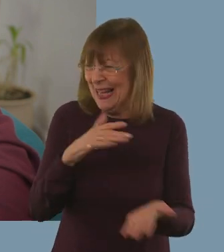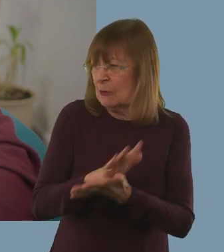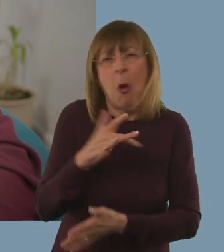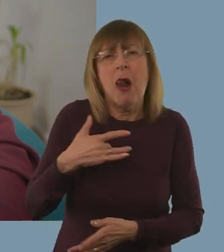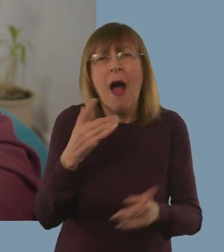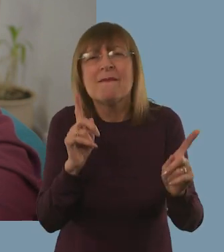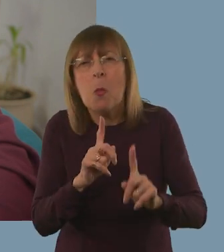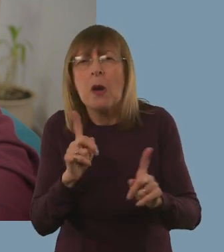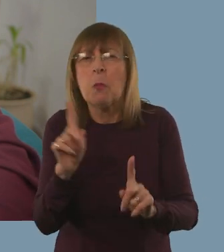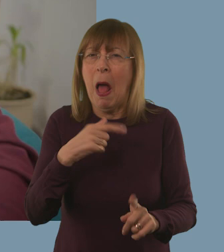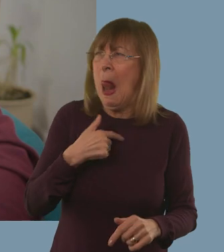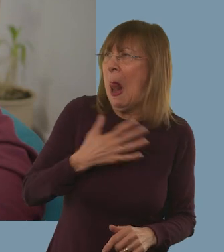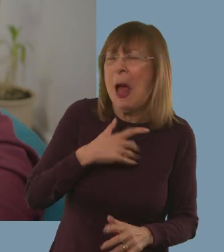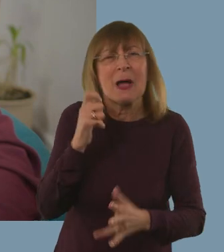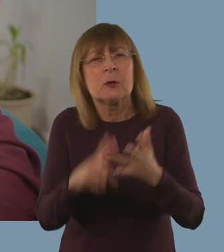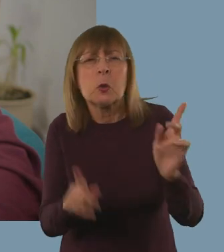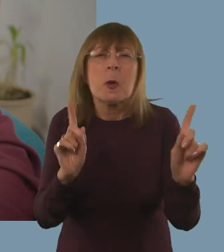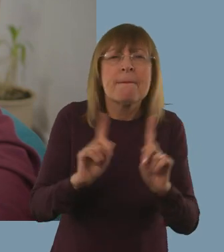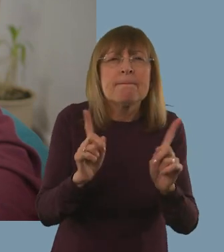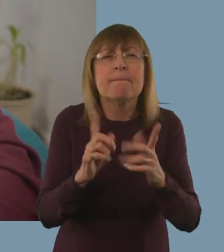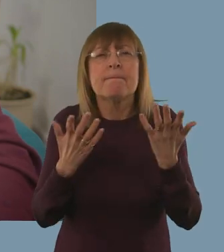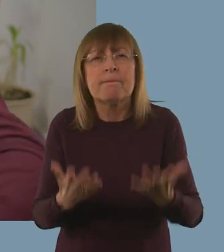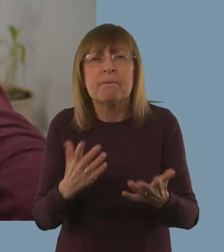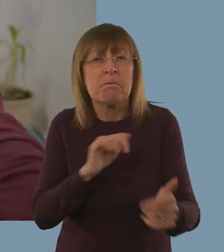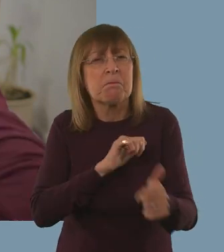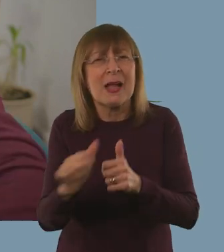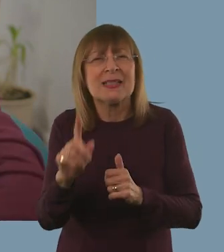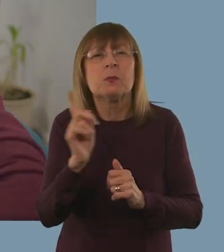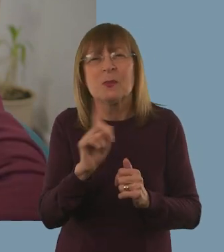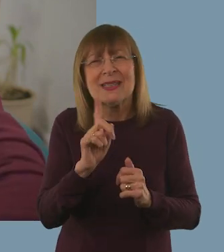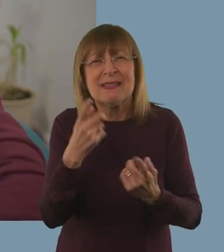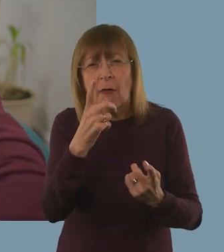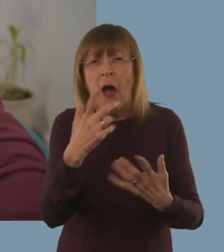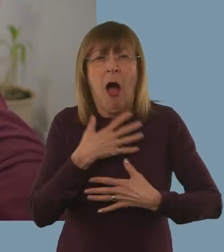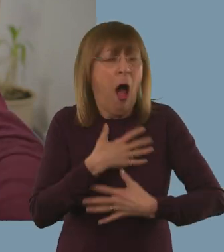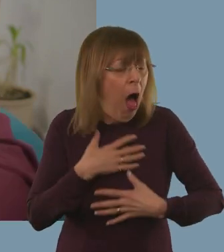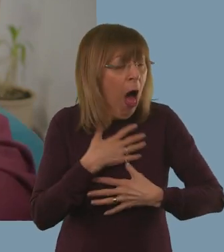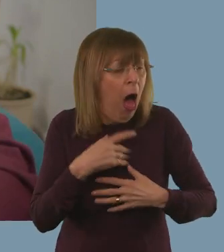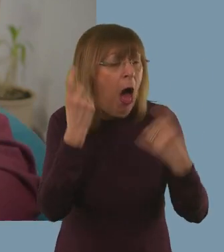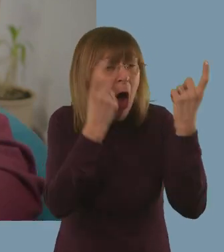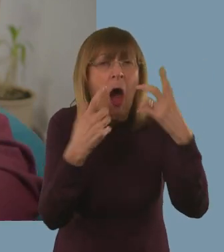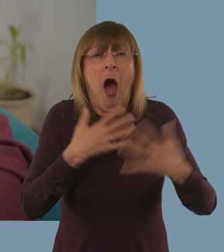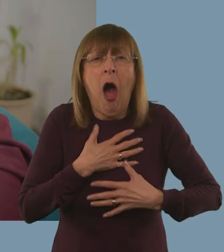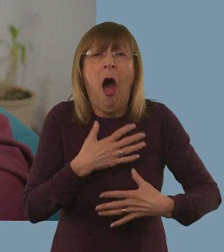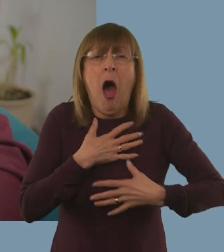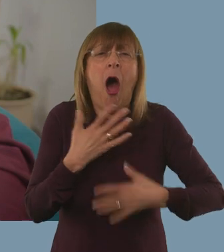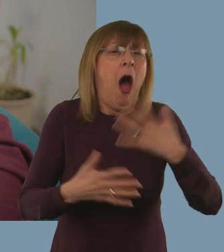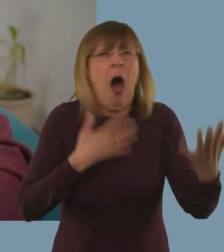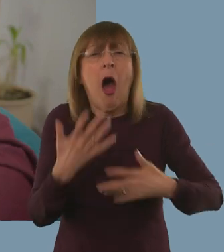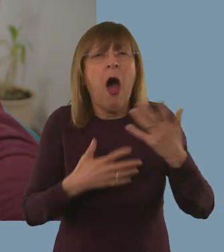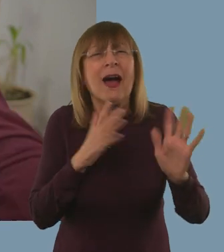are and what you enjoy in life and what you like to, and the best way to sort of take yourself away from all